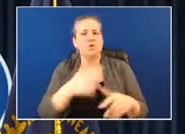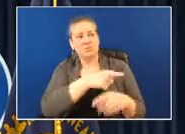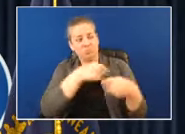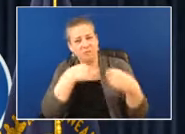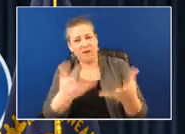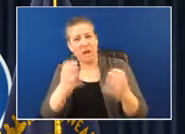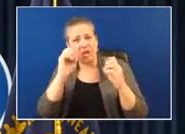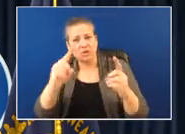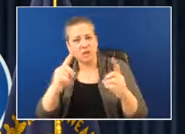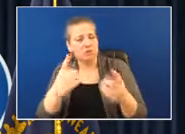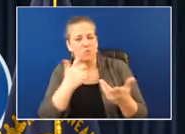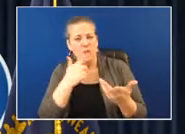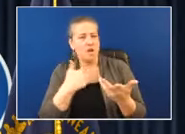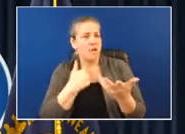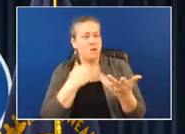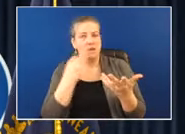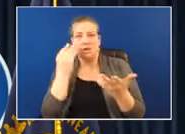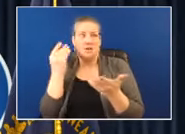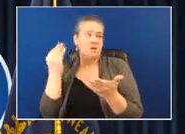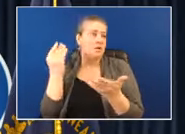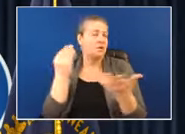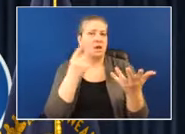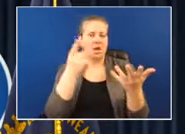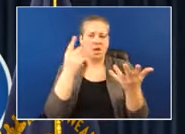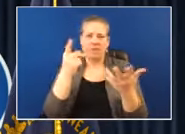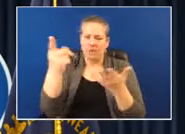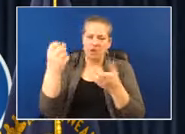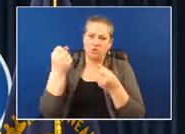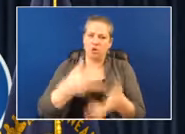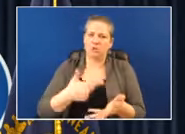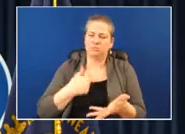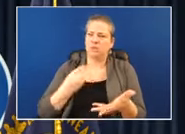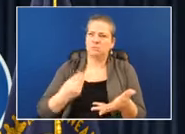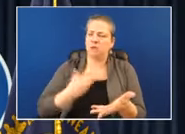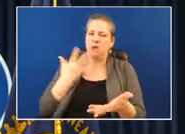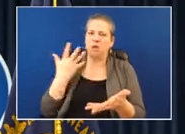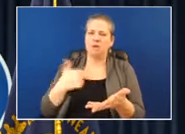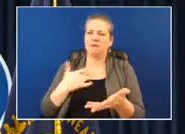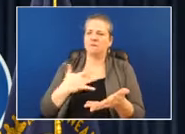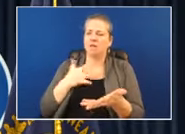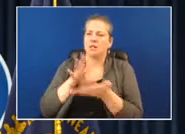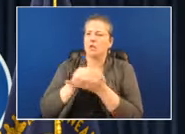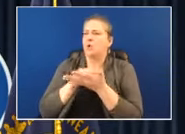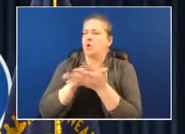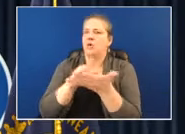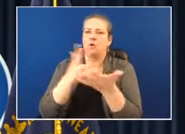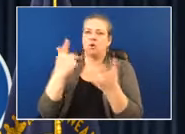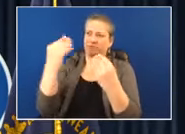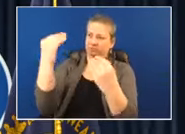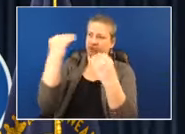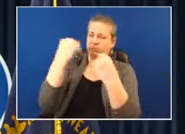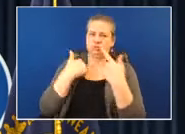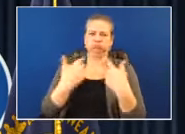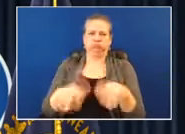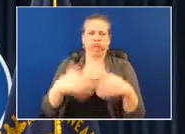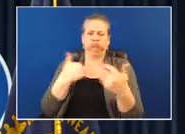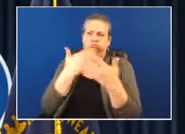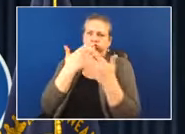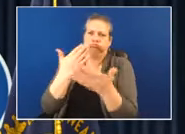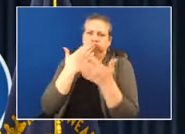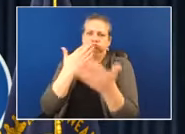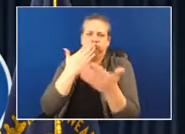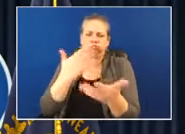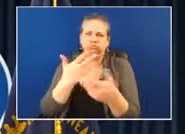sparking the creativity, the desire to learn more, without teaching how to work hard and study to